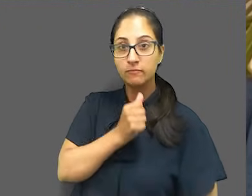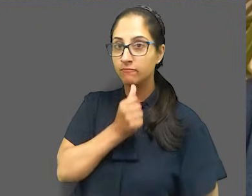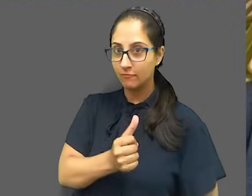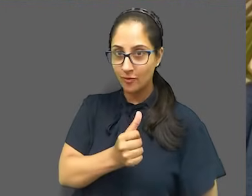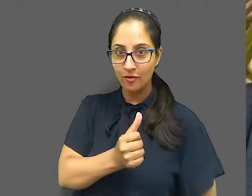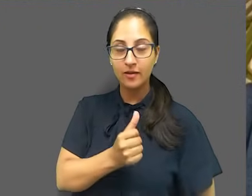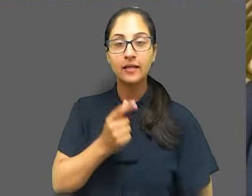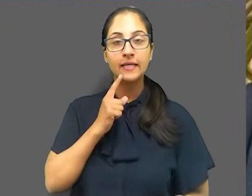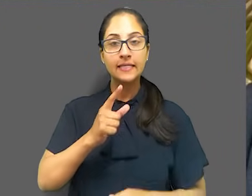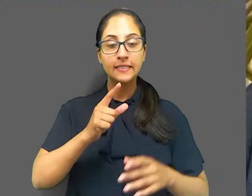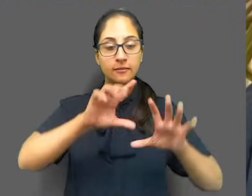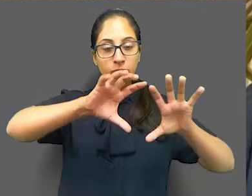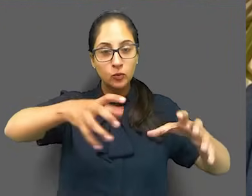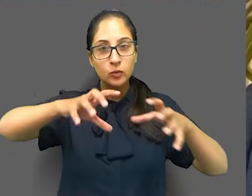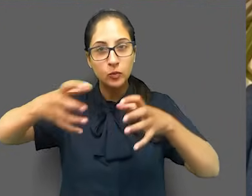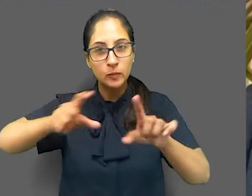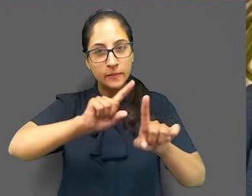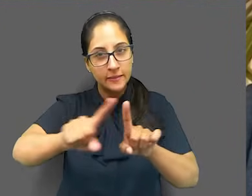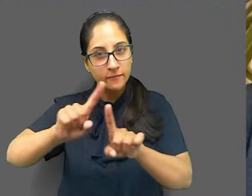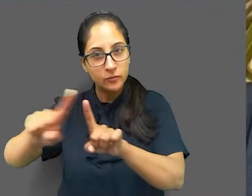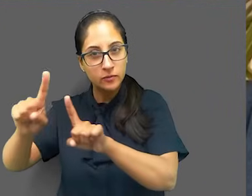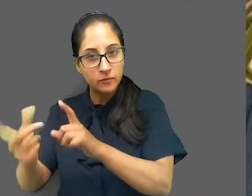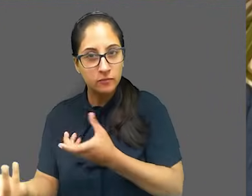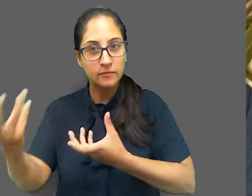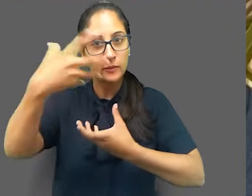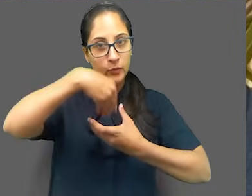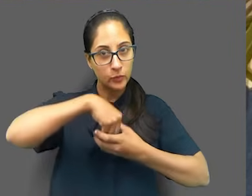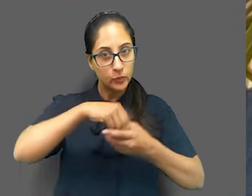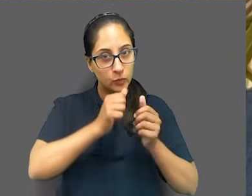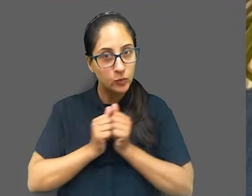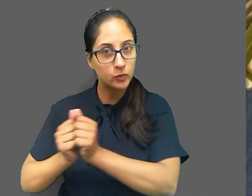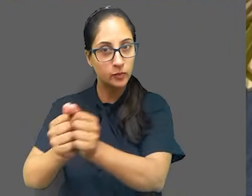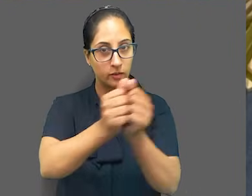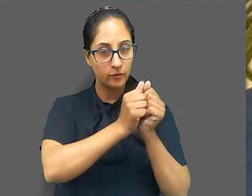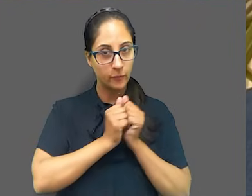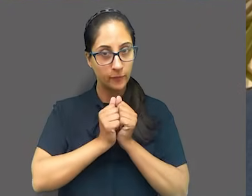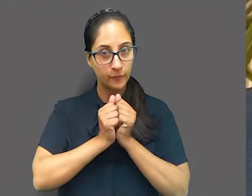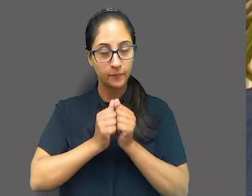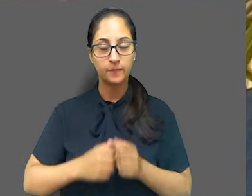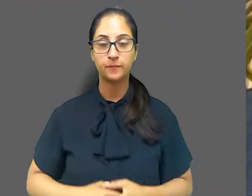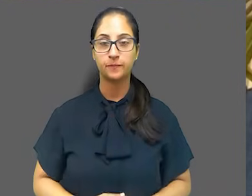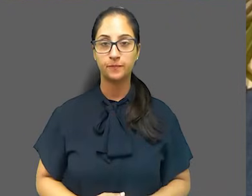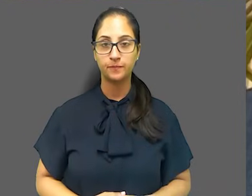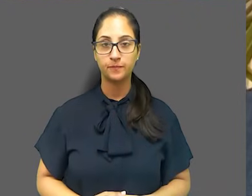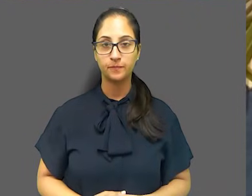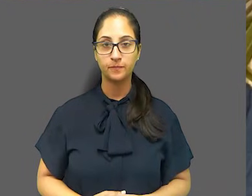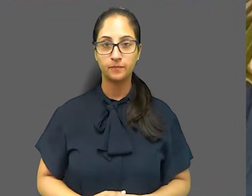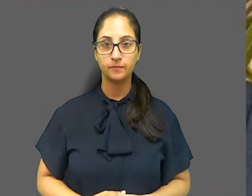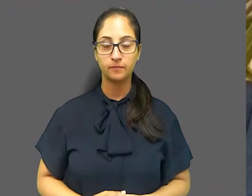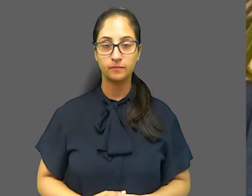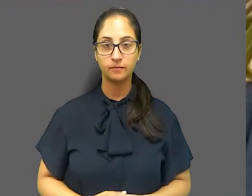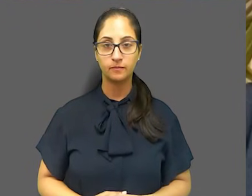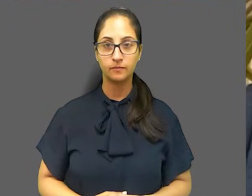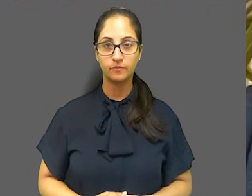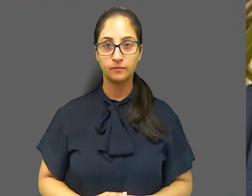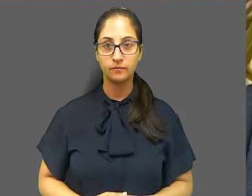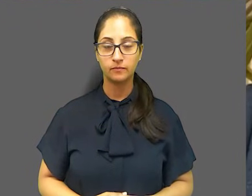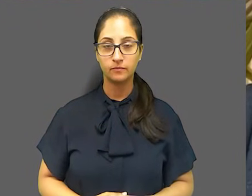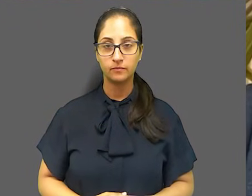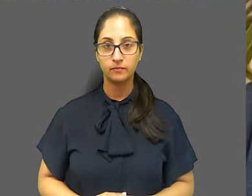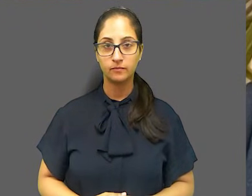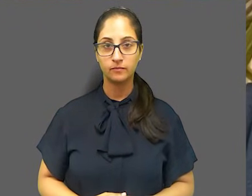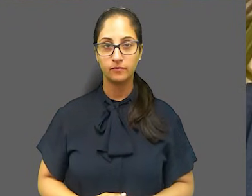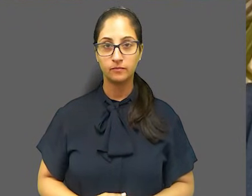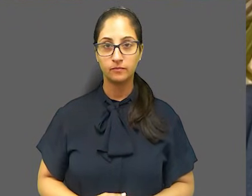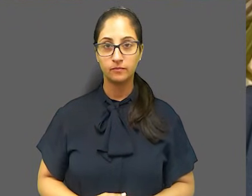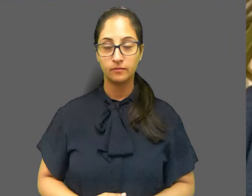a multiplicity of civilizations. So, to fulfill Imam's vision, these